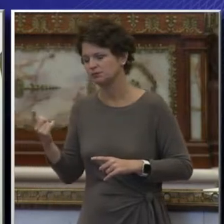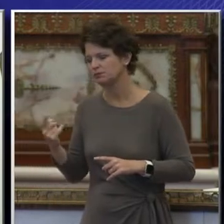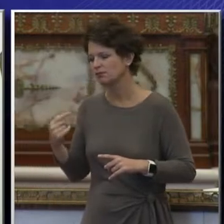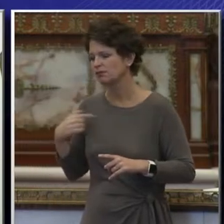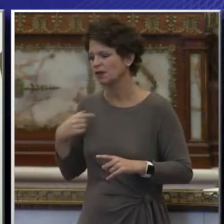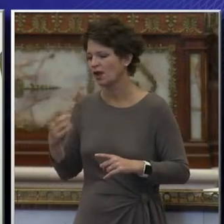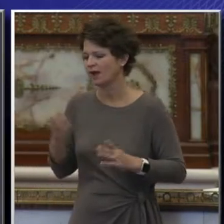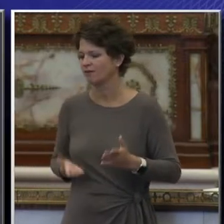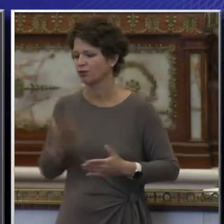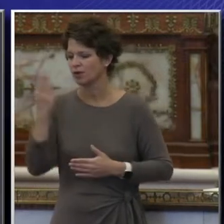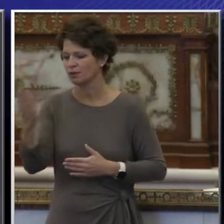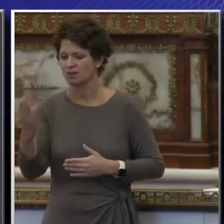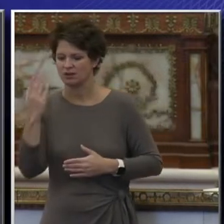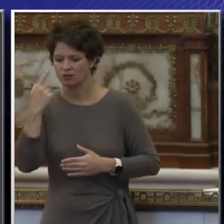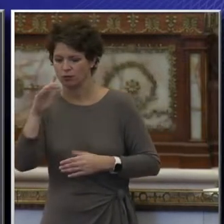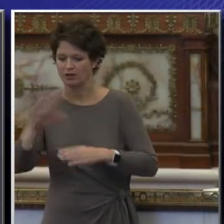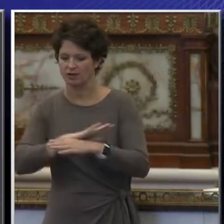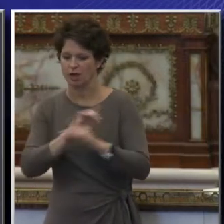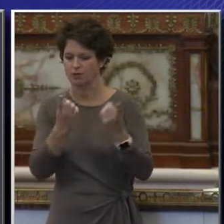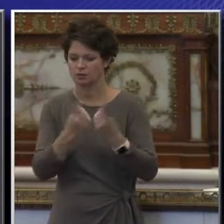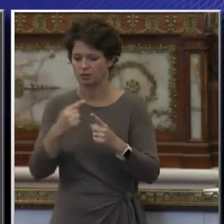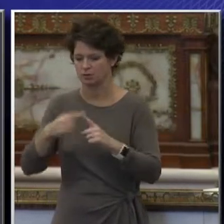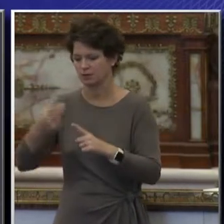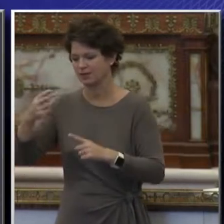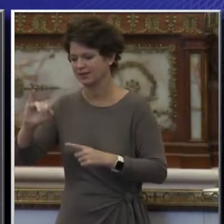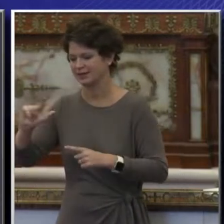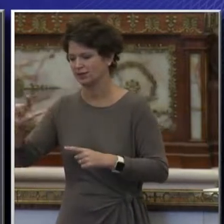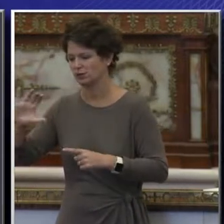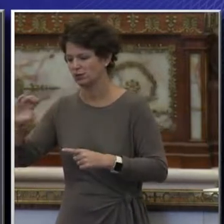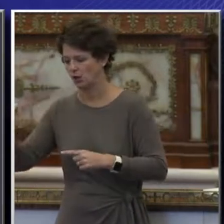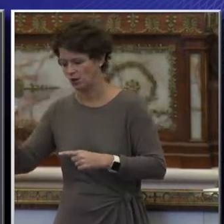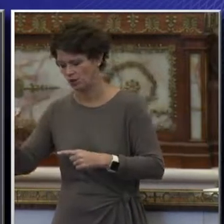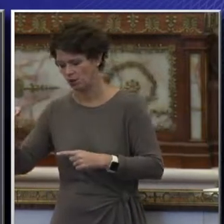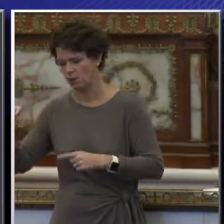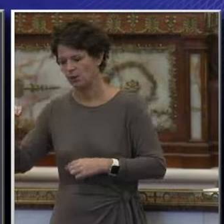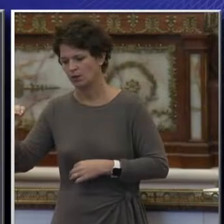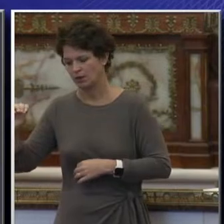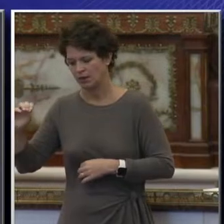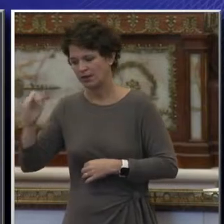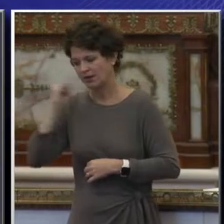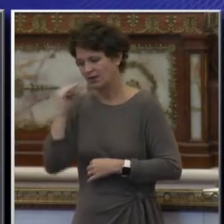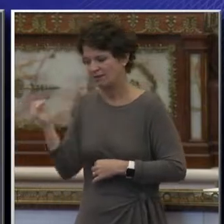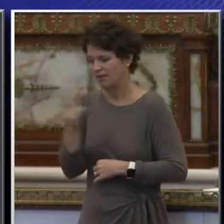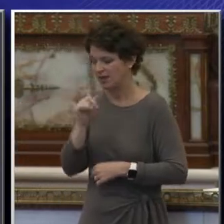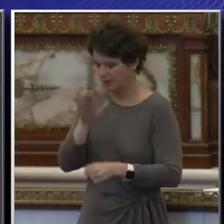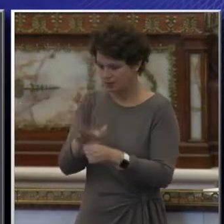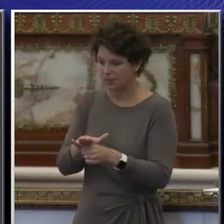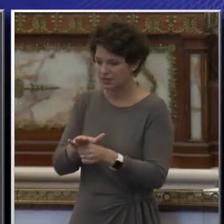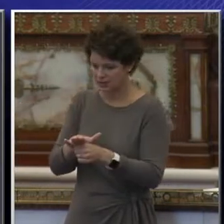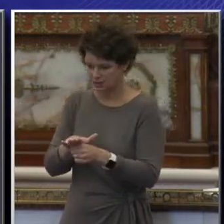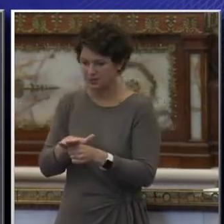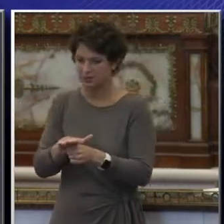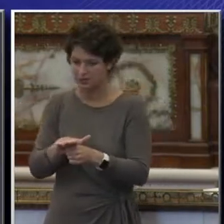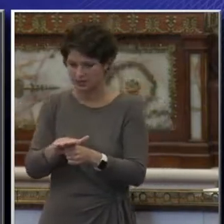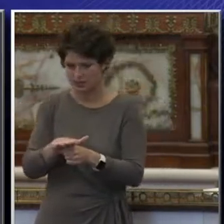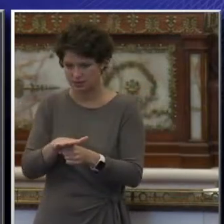had a recommendation for the Commerce Department as well as Hilco. If they would commit to